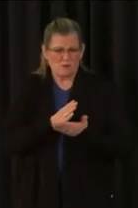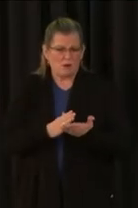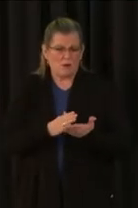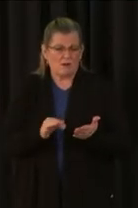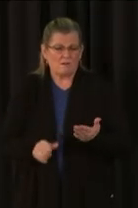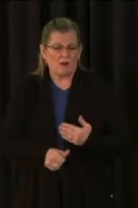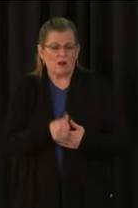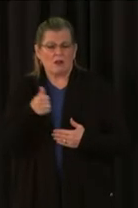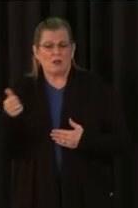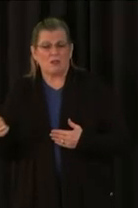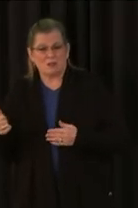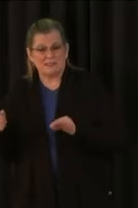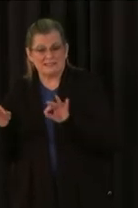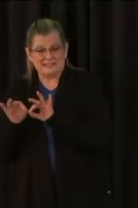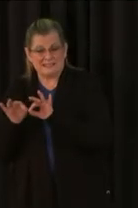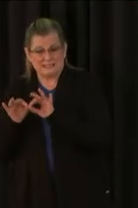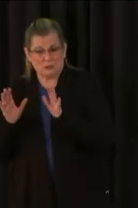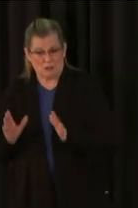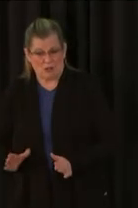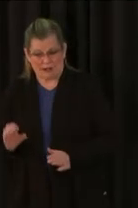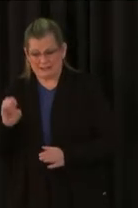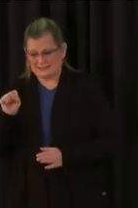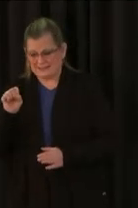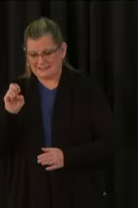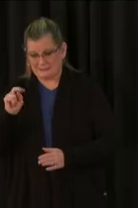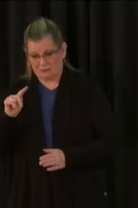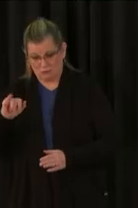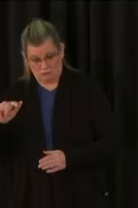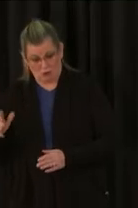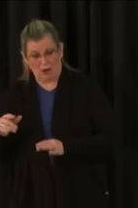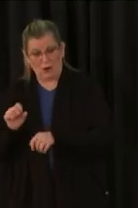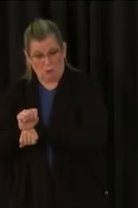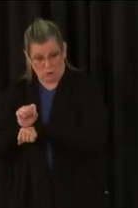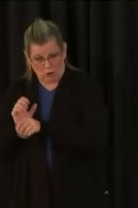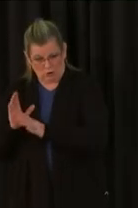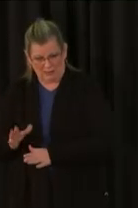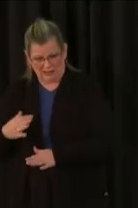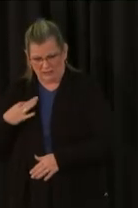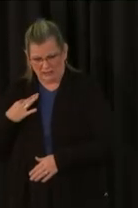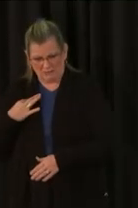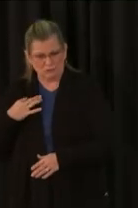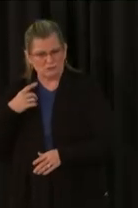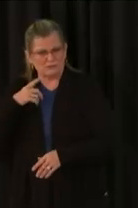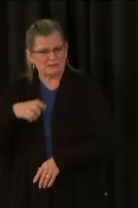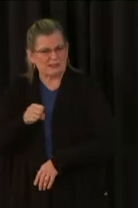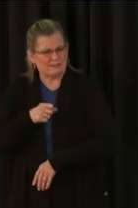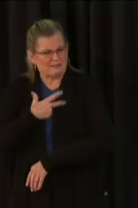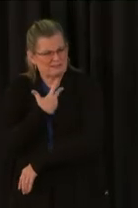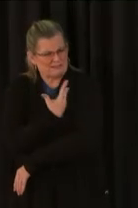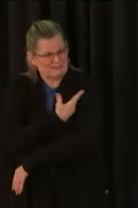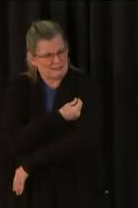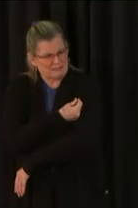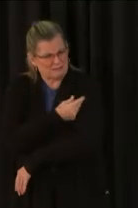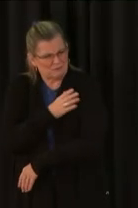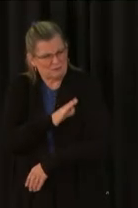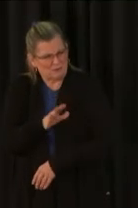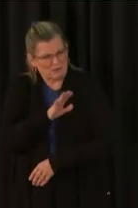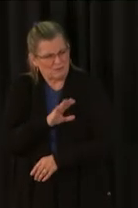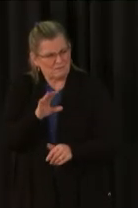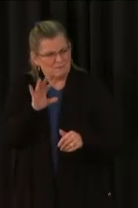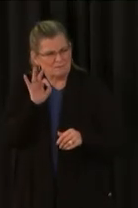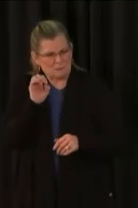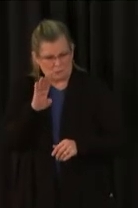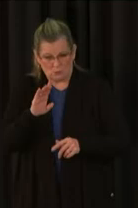workers and are slated to be eligible to take the vaccine beginning on February